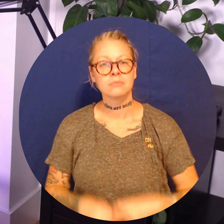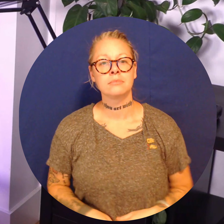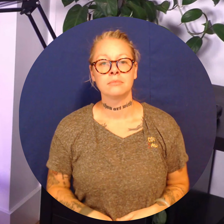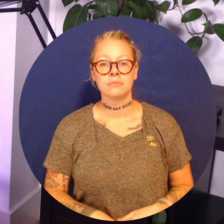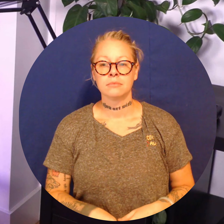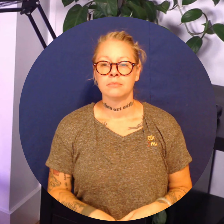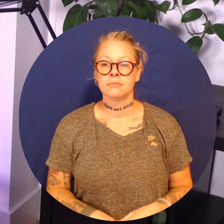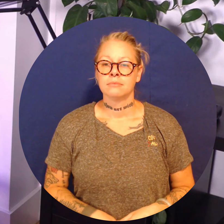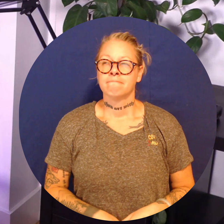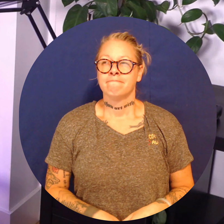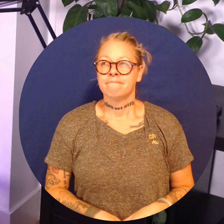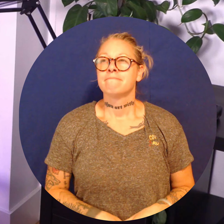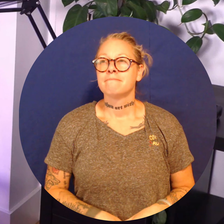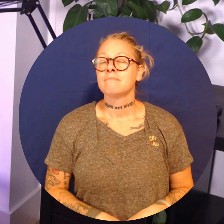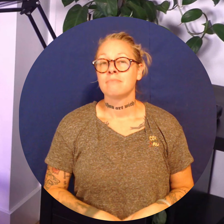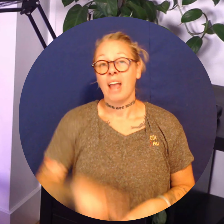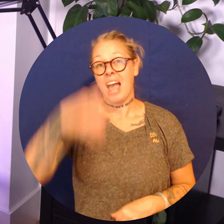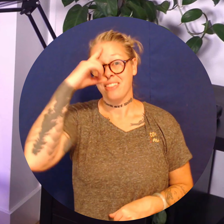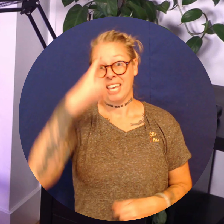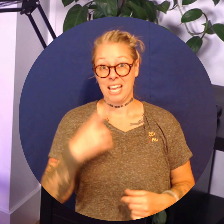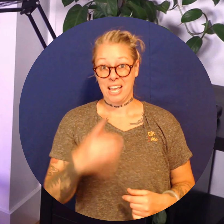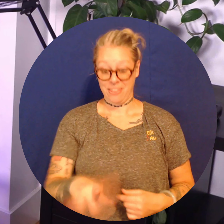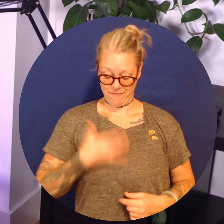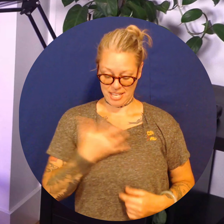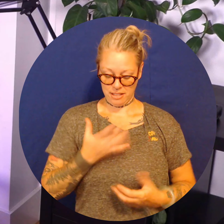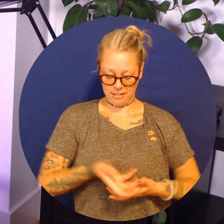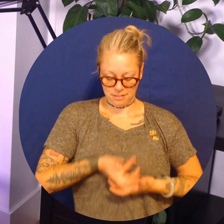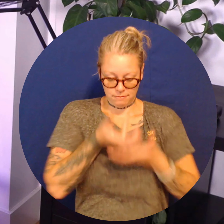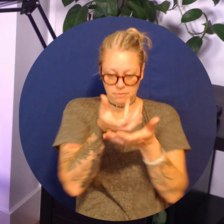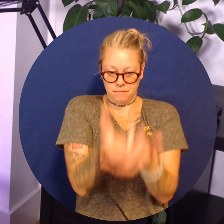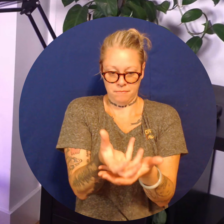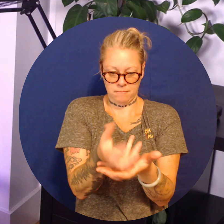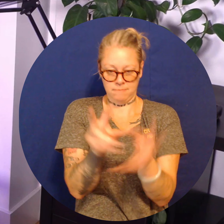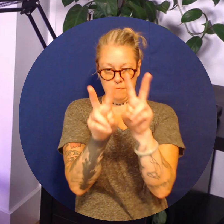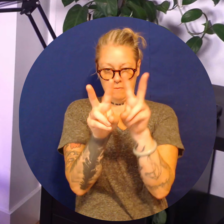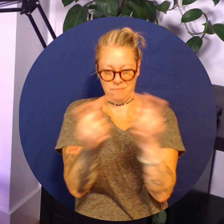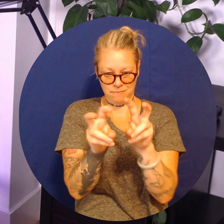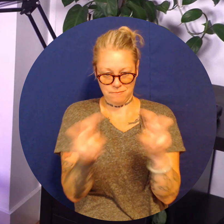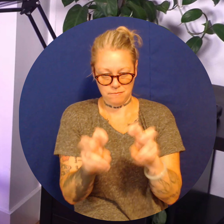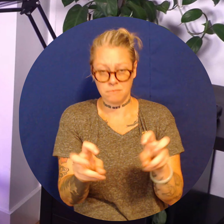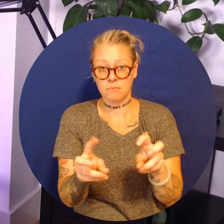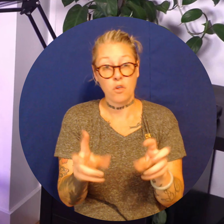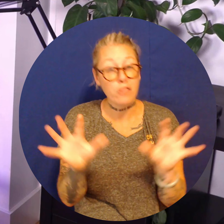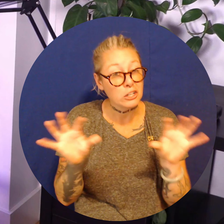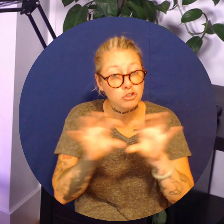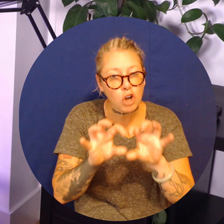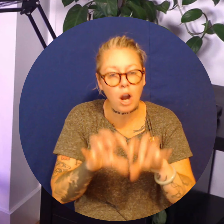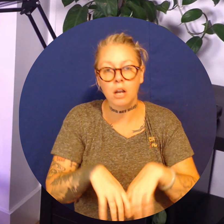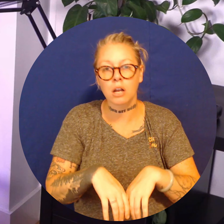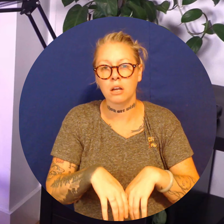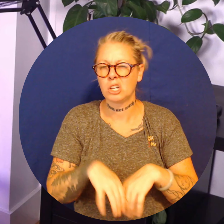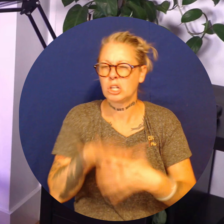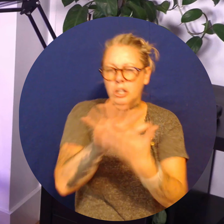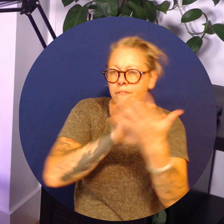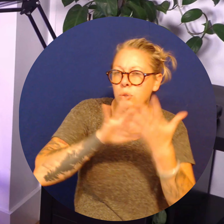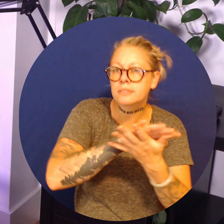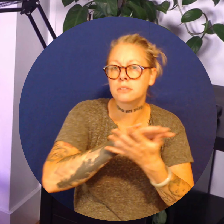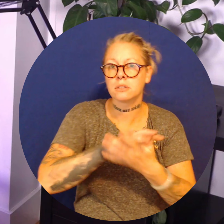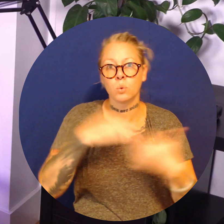and yeah i think diving into those feelings that are murky that are dark that are highly